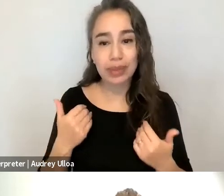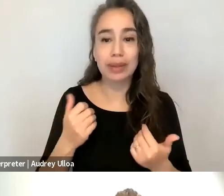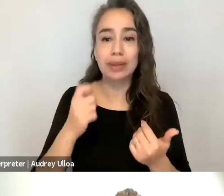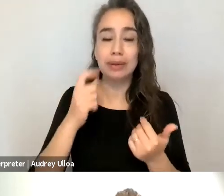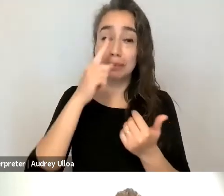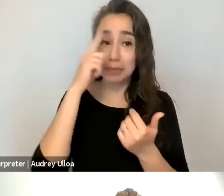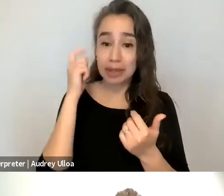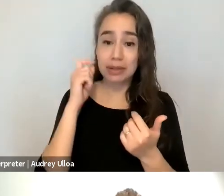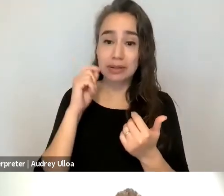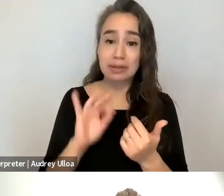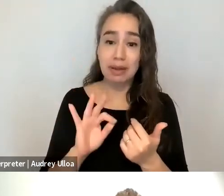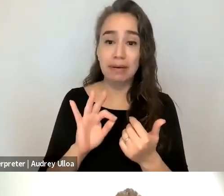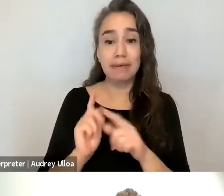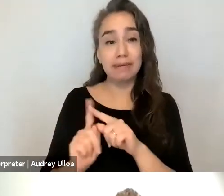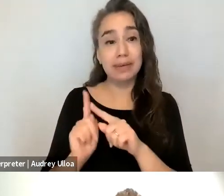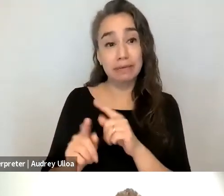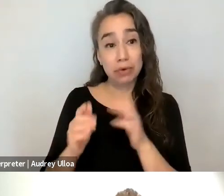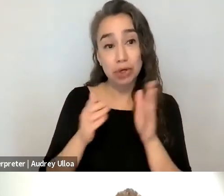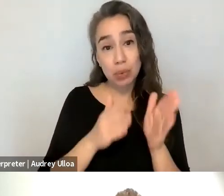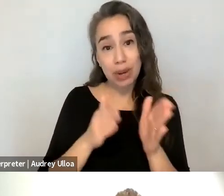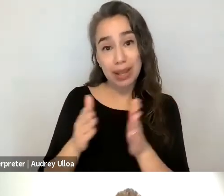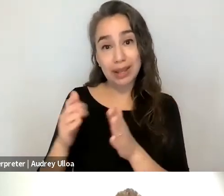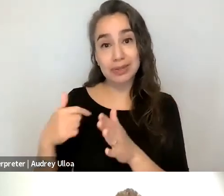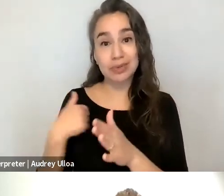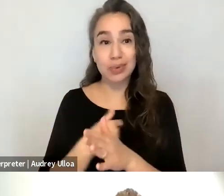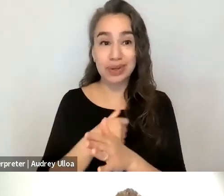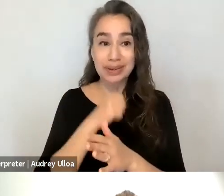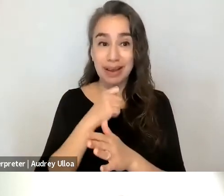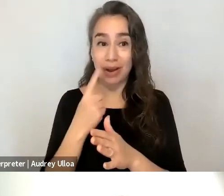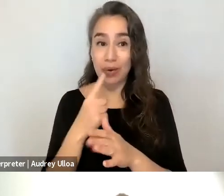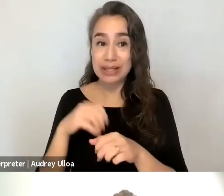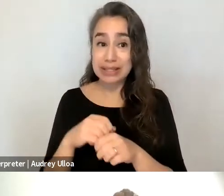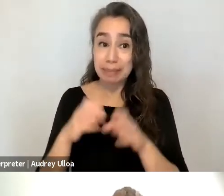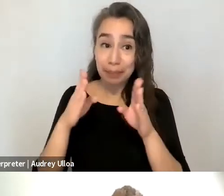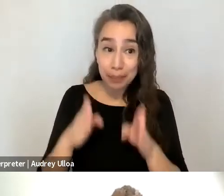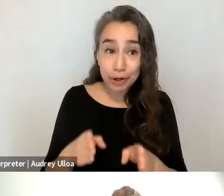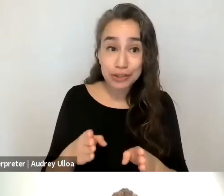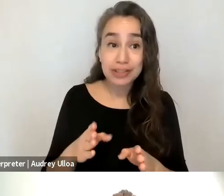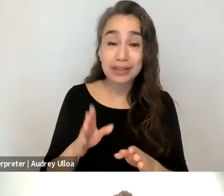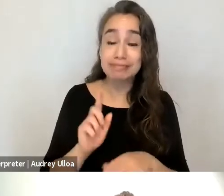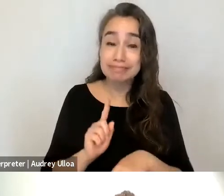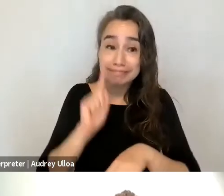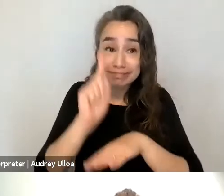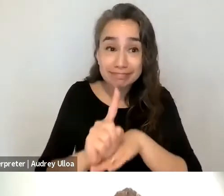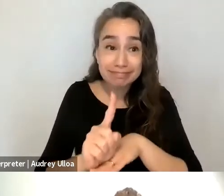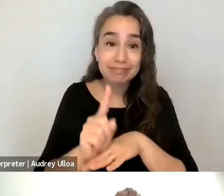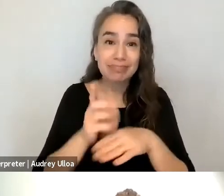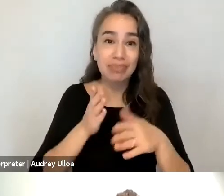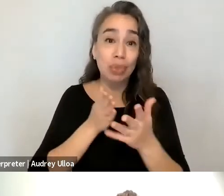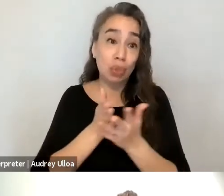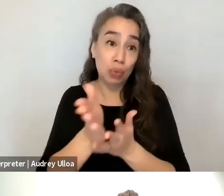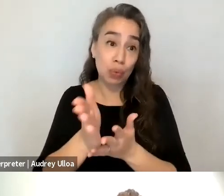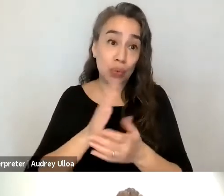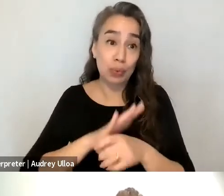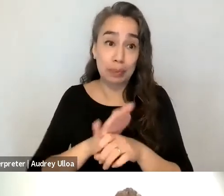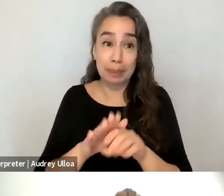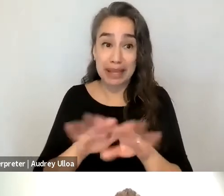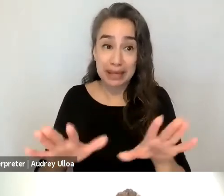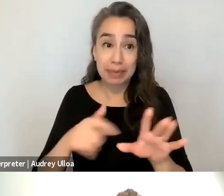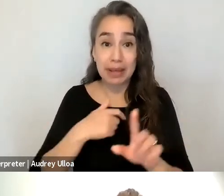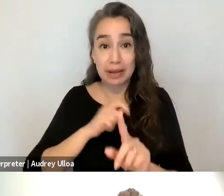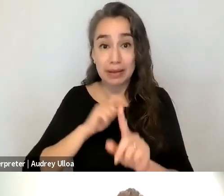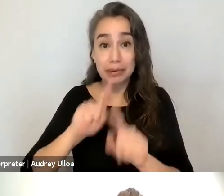Because of ways that we aren't always in person and boots on the ground. And even though throughout the pandemic, I have been in schools in